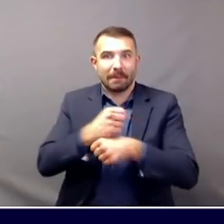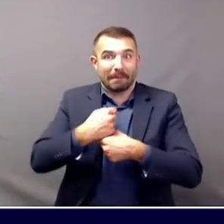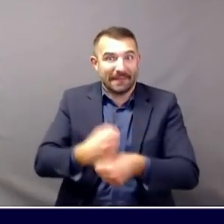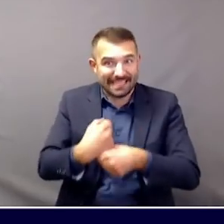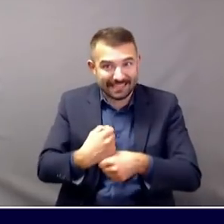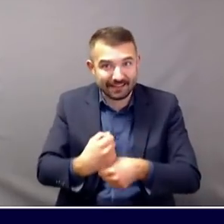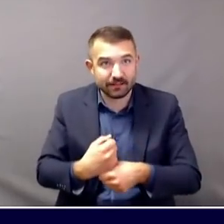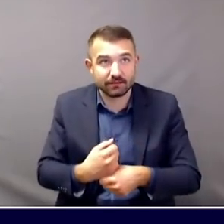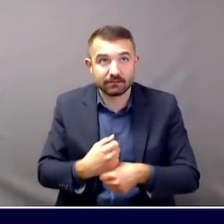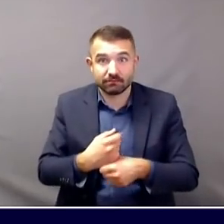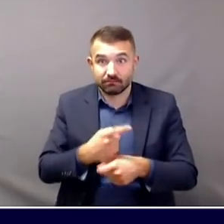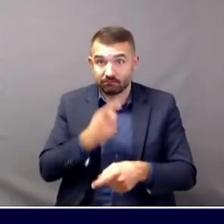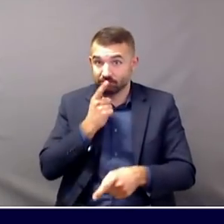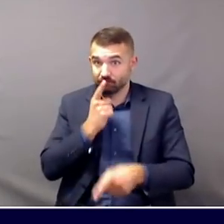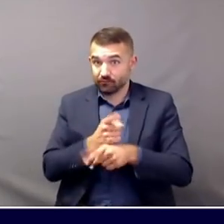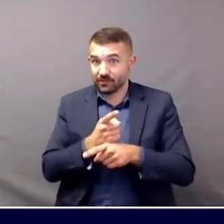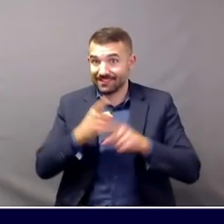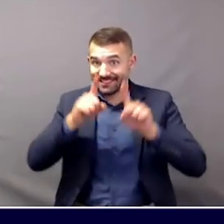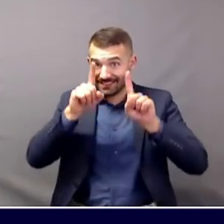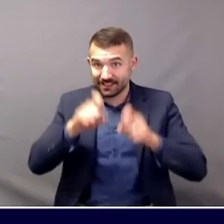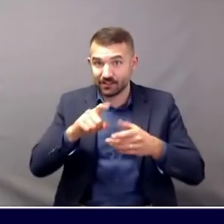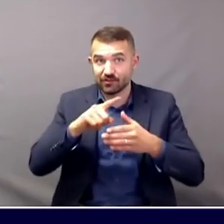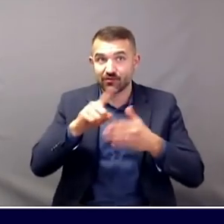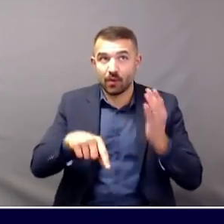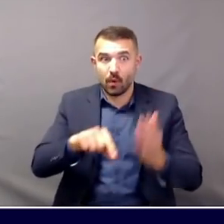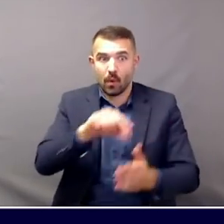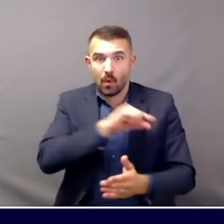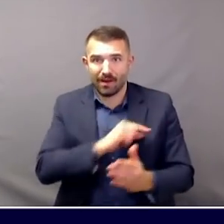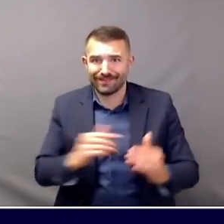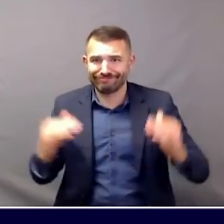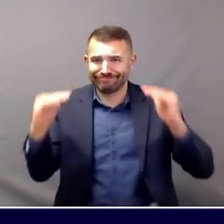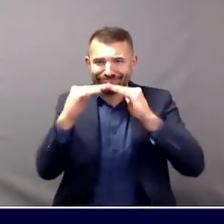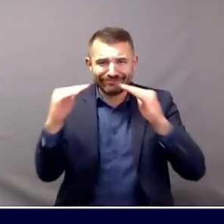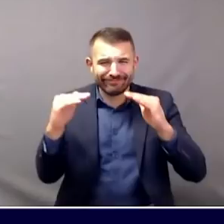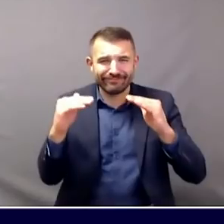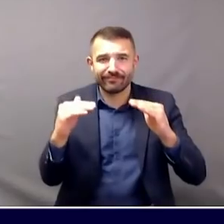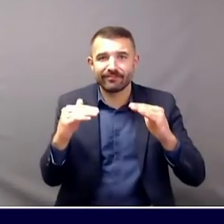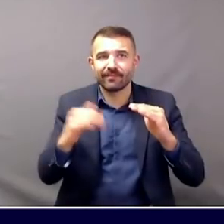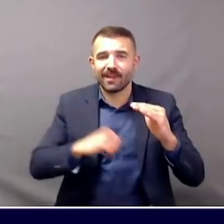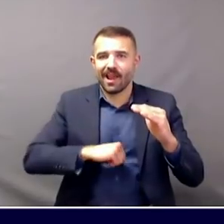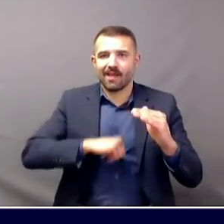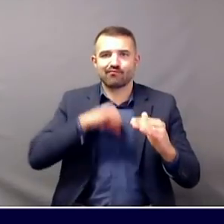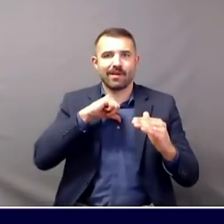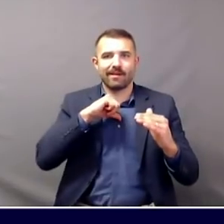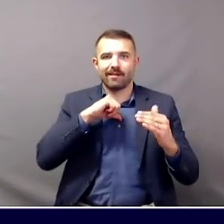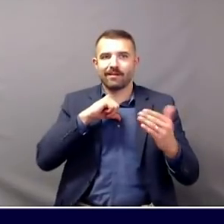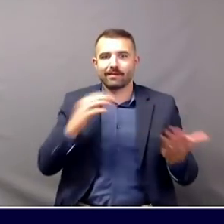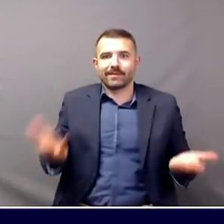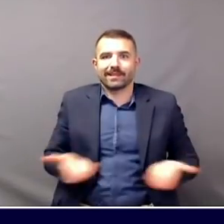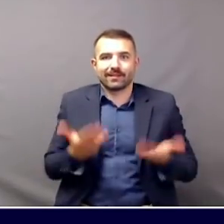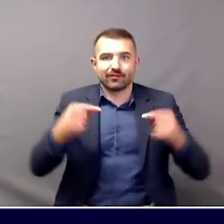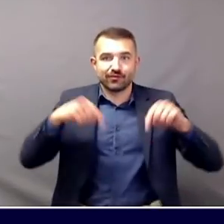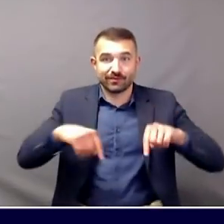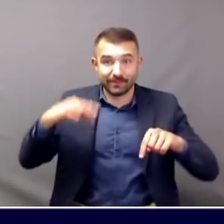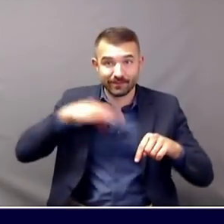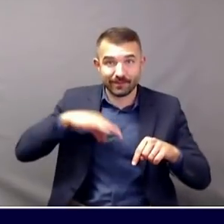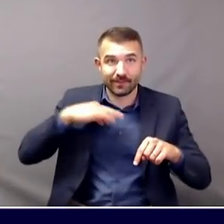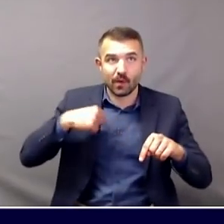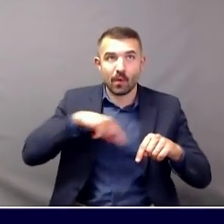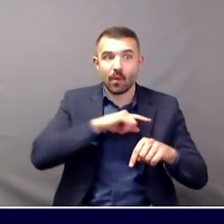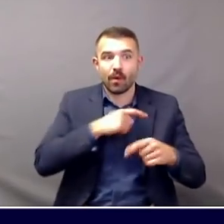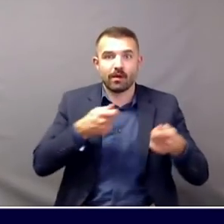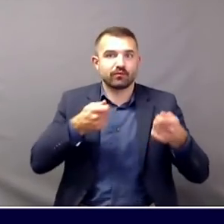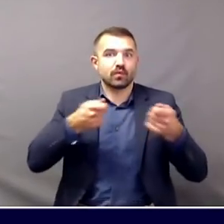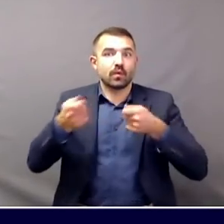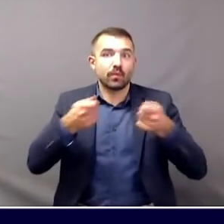We all are held to a high standard. We're proud here in Maine of the fact that we do have our own capacity that is less